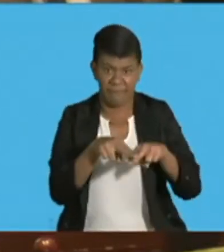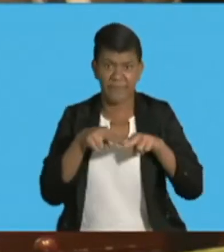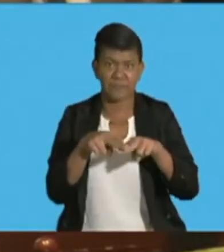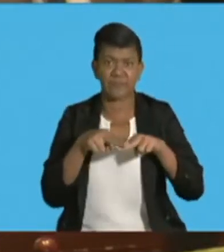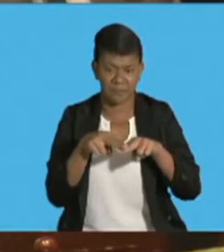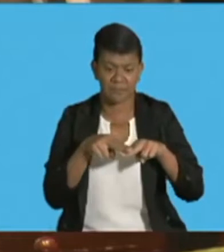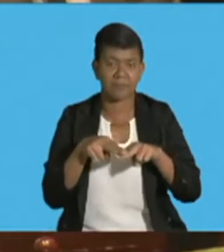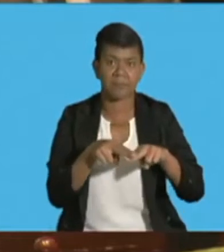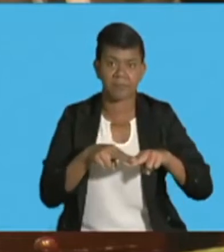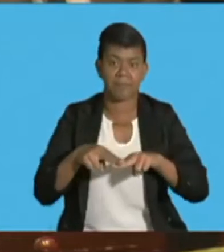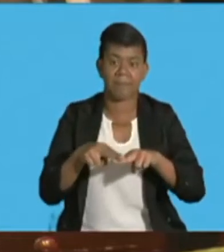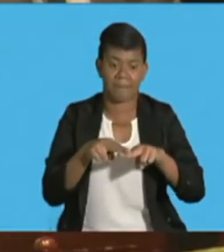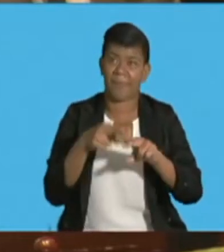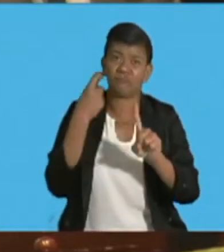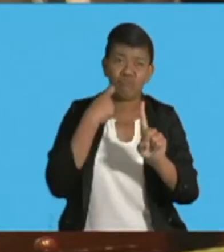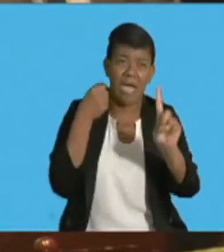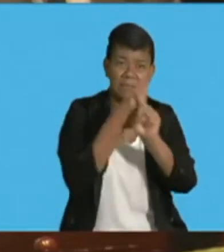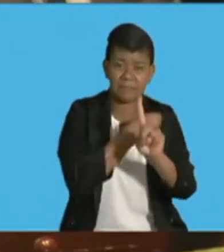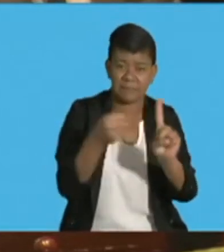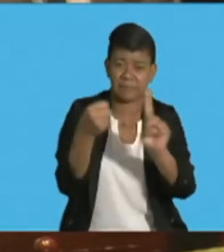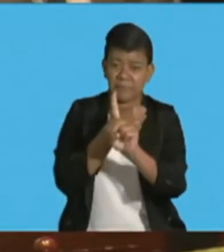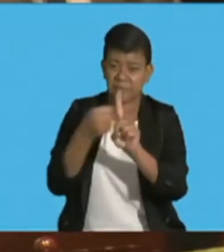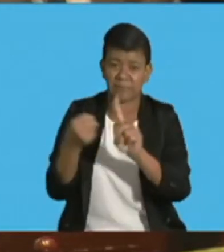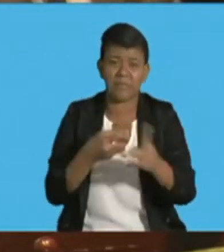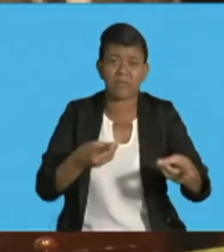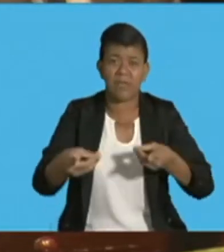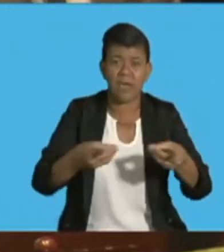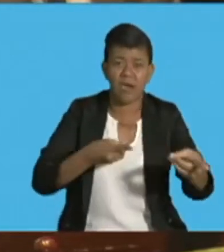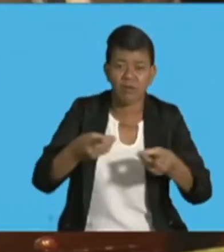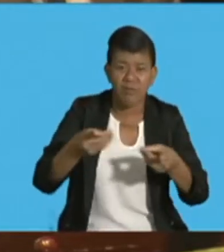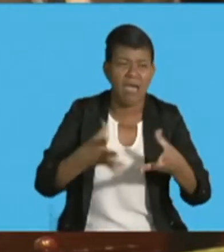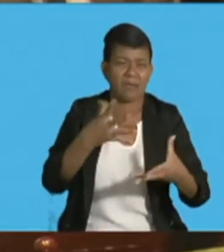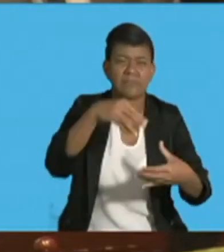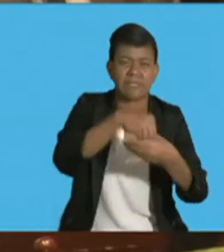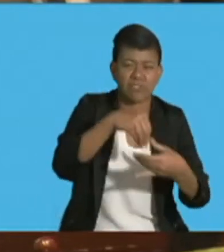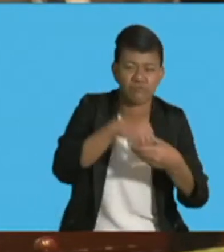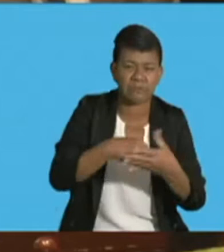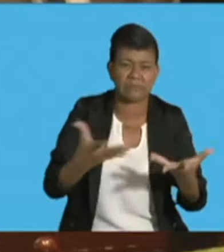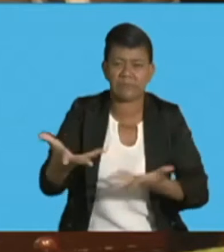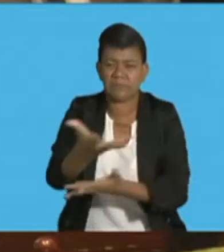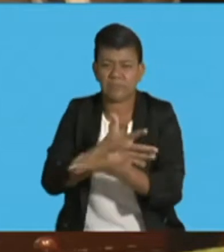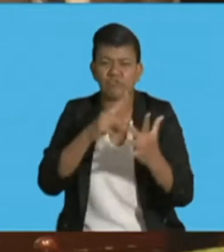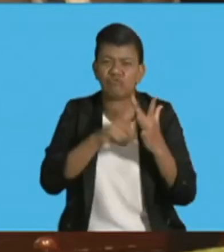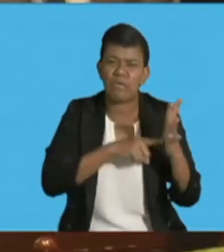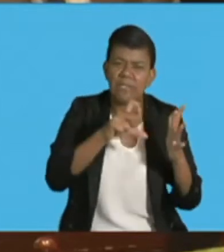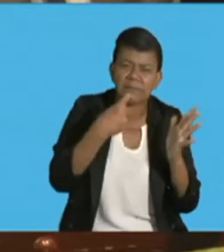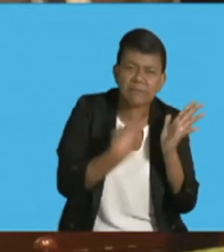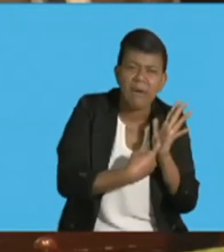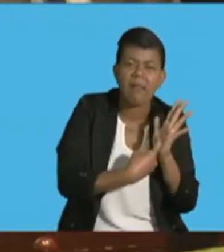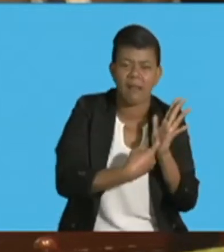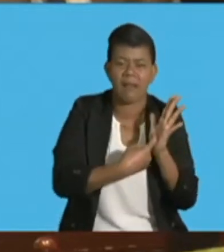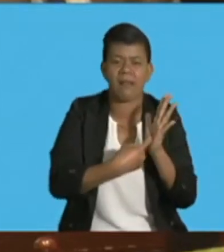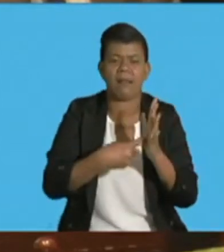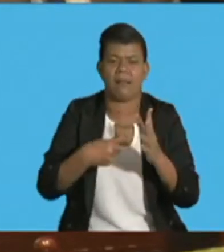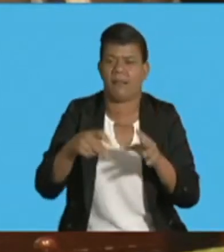Committee on Remuneration of Executive Directors and Alternative Executive Directors. The JCR considers and makes recommendations to the Board of Governors of